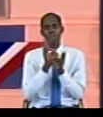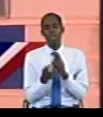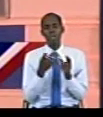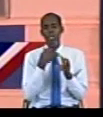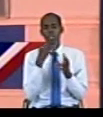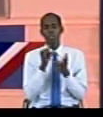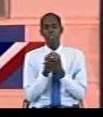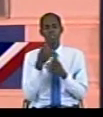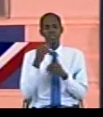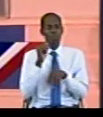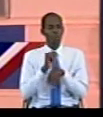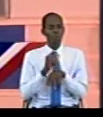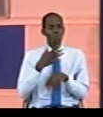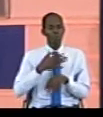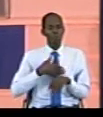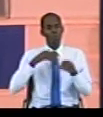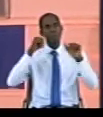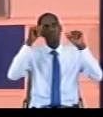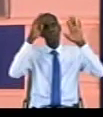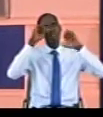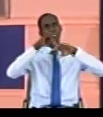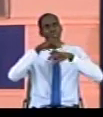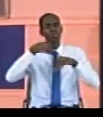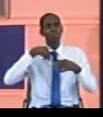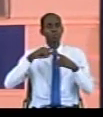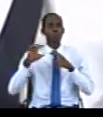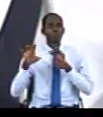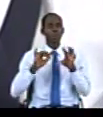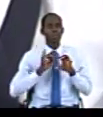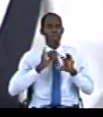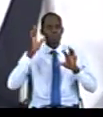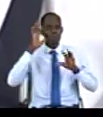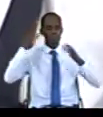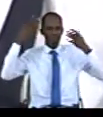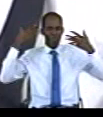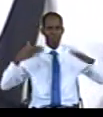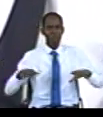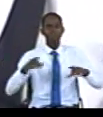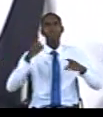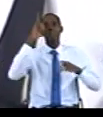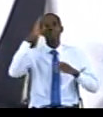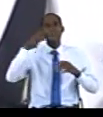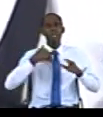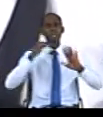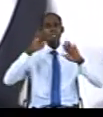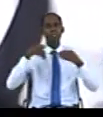will finish. And he has given you the work now. I said, he has given you the work now.